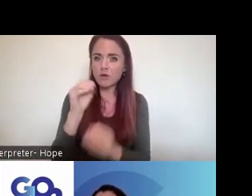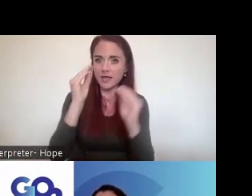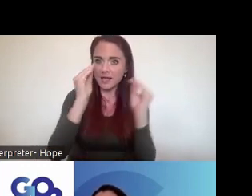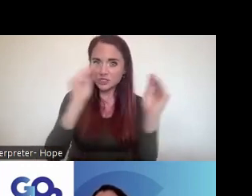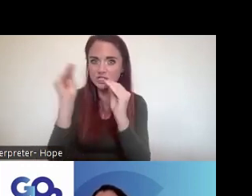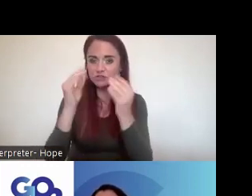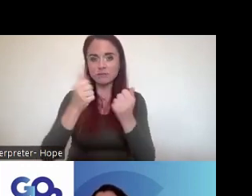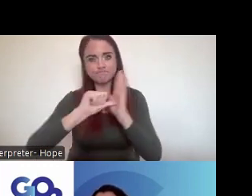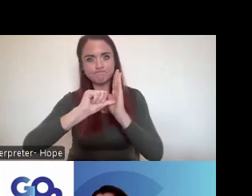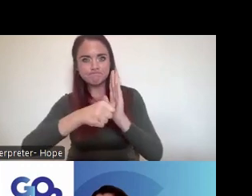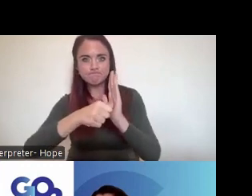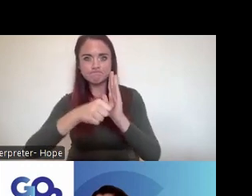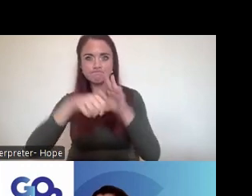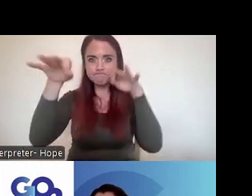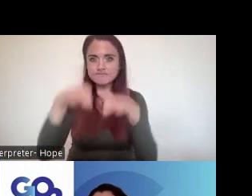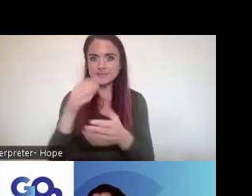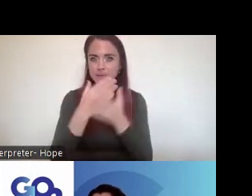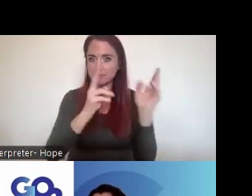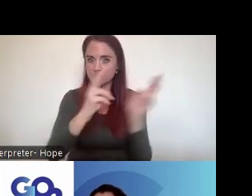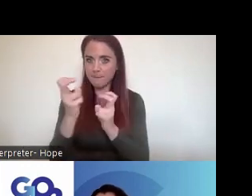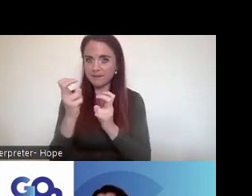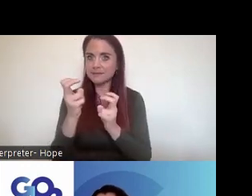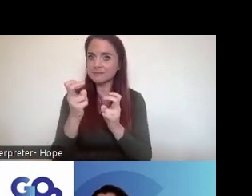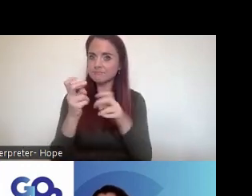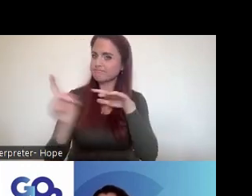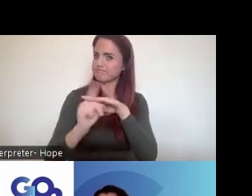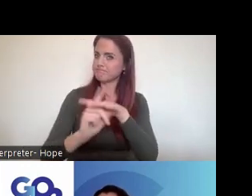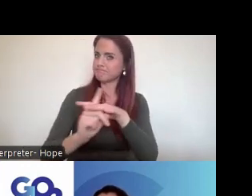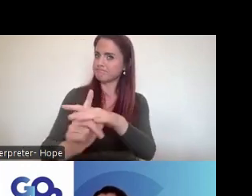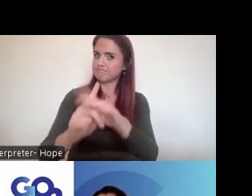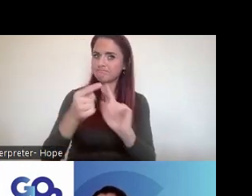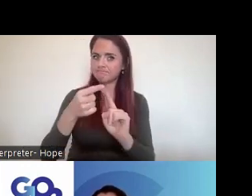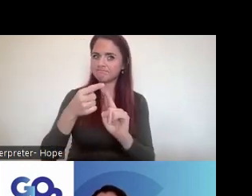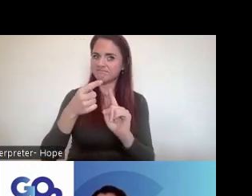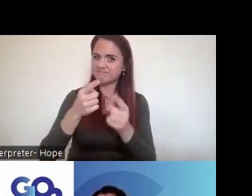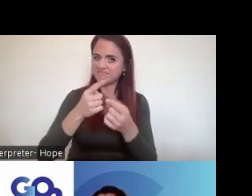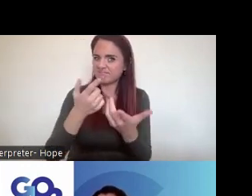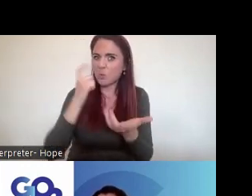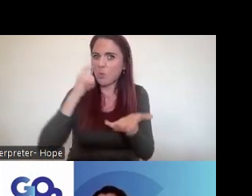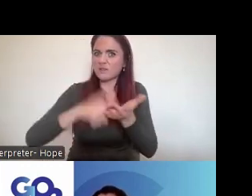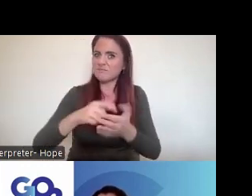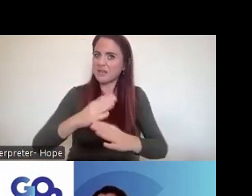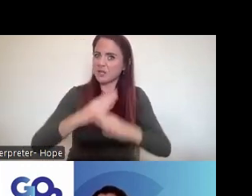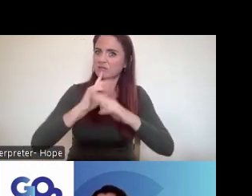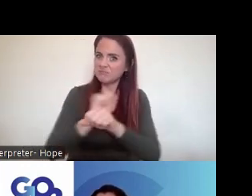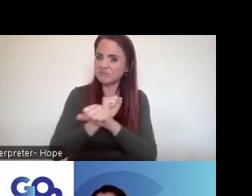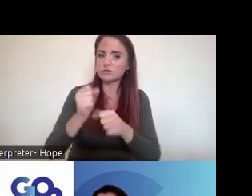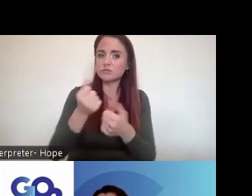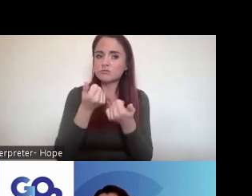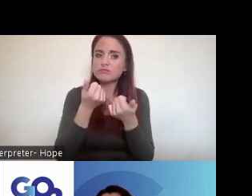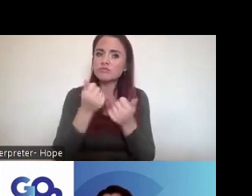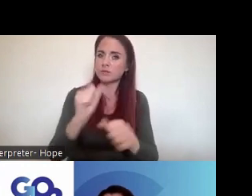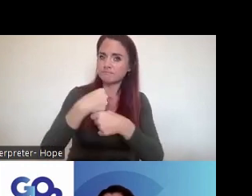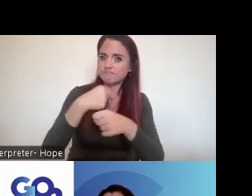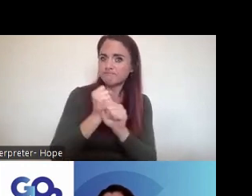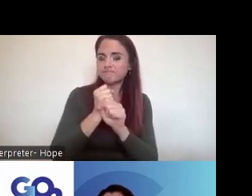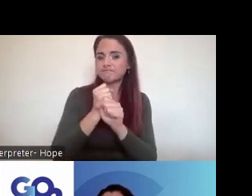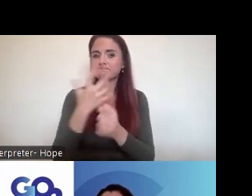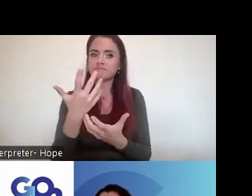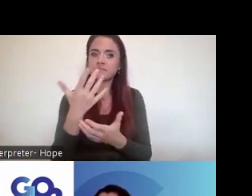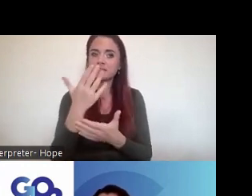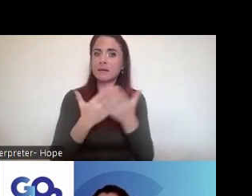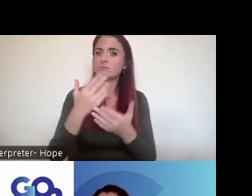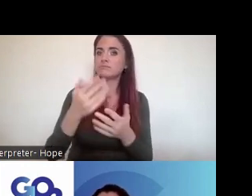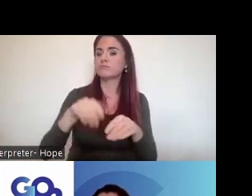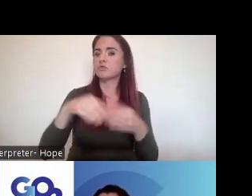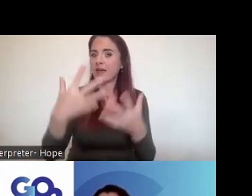highlighting some of the topics that have emerged as barriers, and creating these micro-learning modules for primary care providers